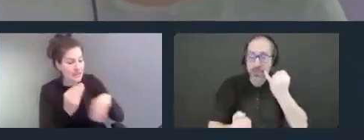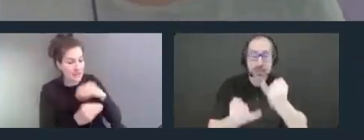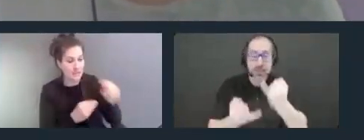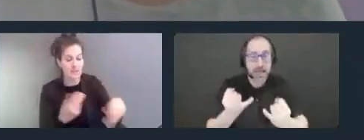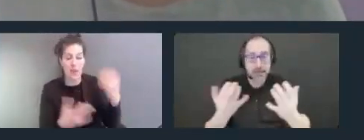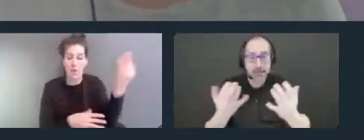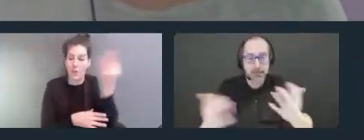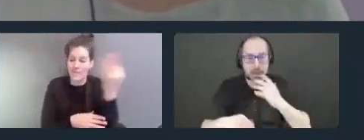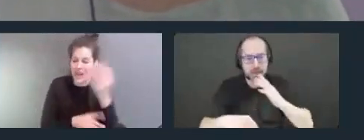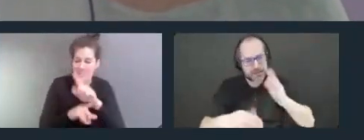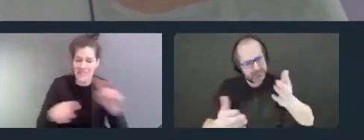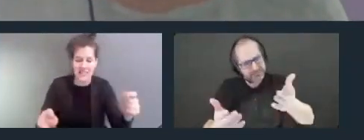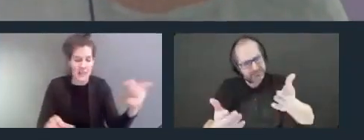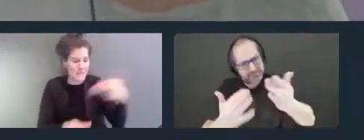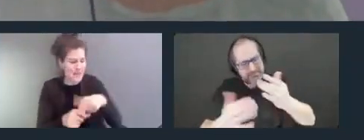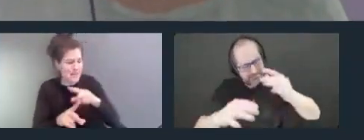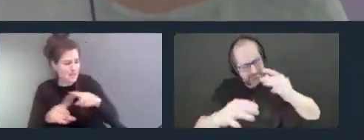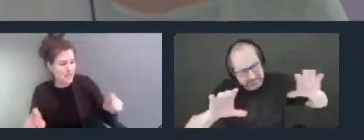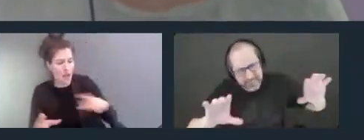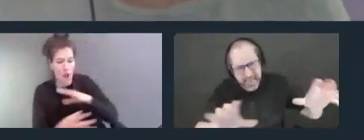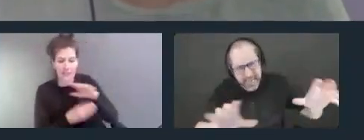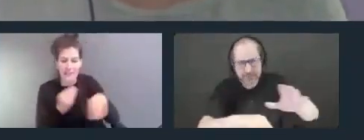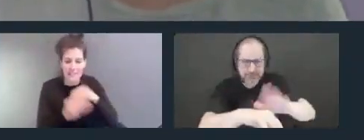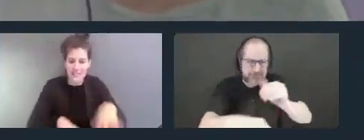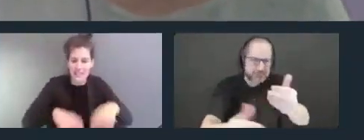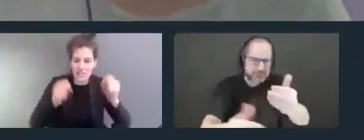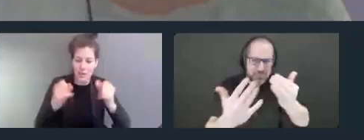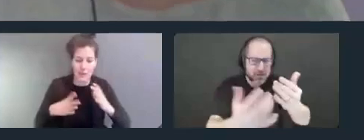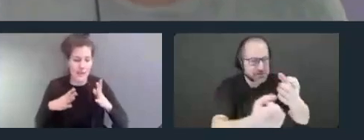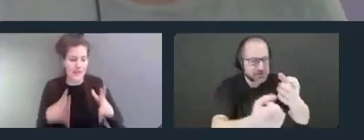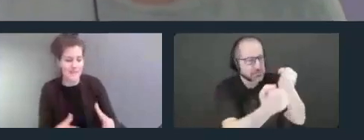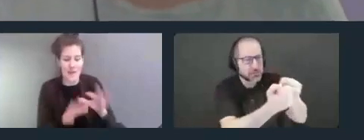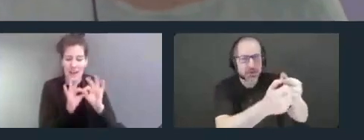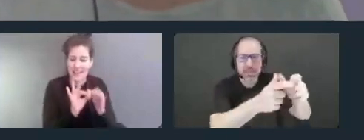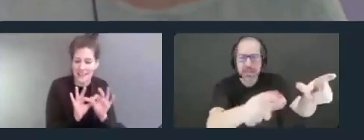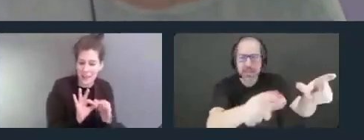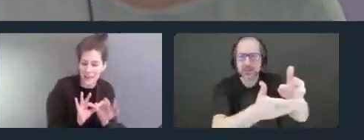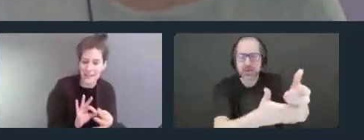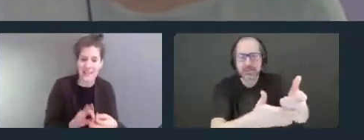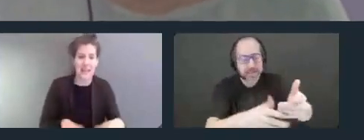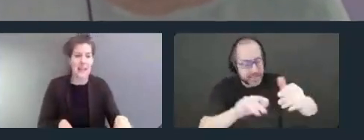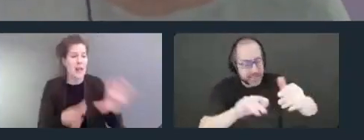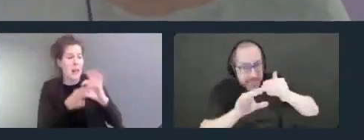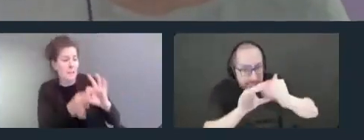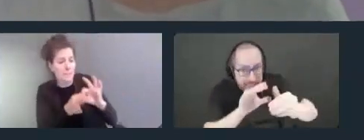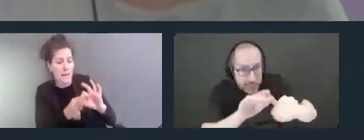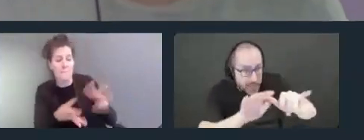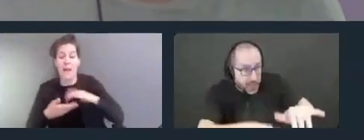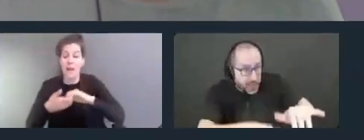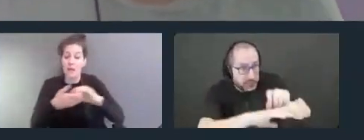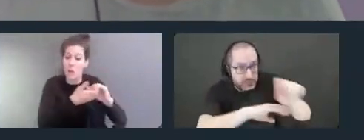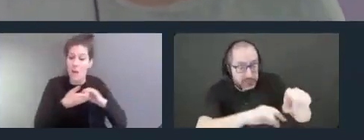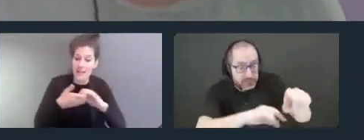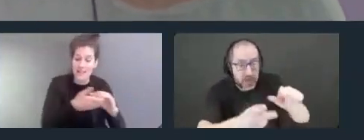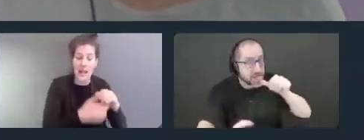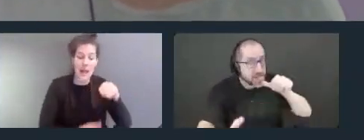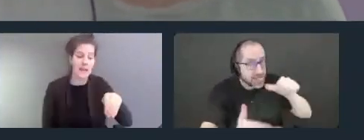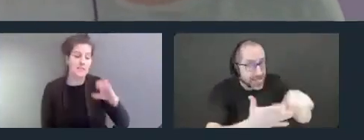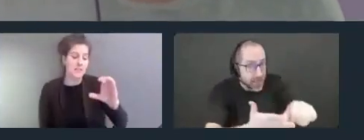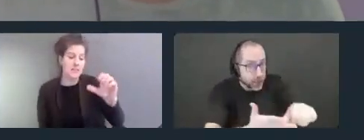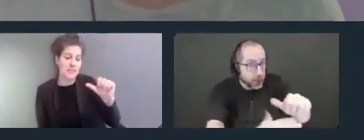action to support language rights in Canada. Write an email, letter, or visit your local